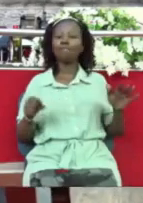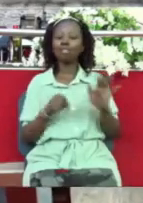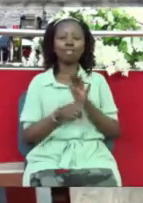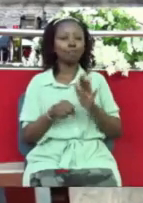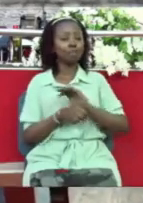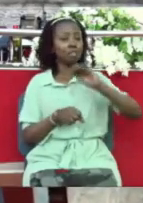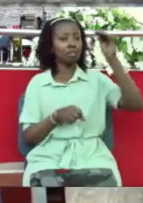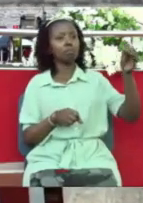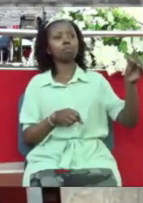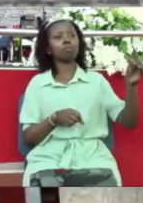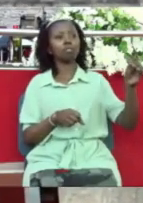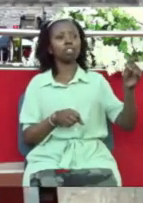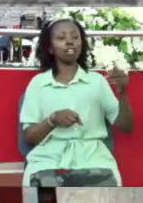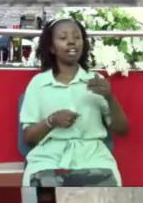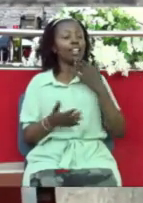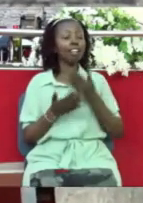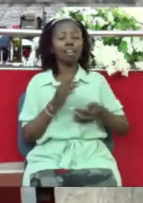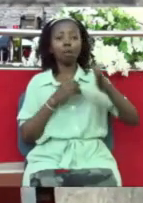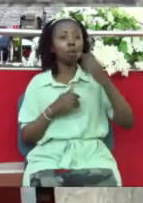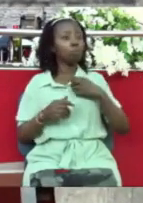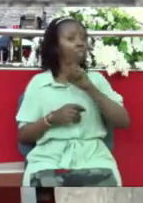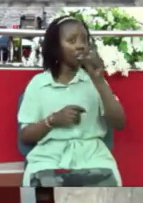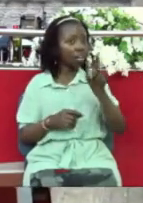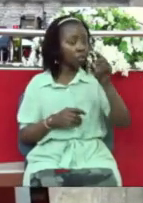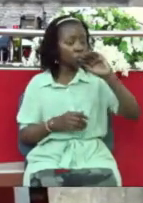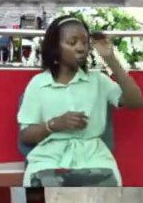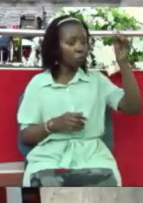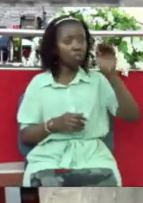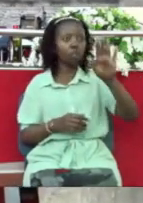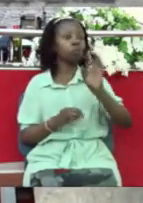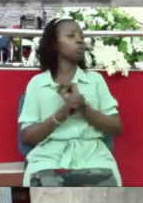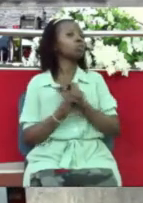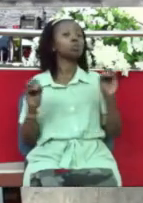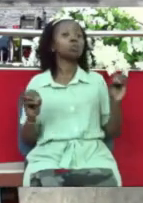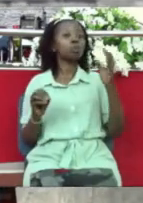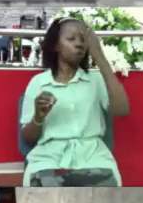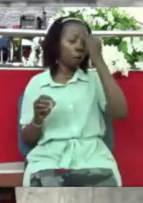Thank God I'm not asking you us. I want to tell you the ones that I'm struggling with.